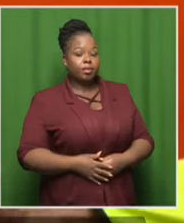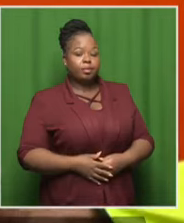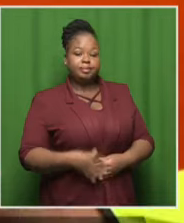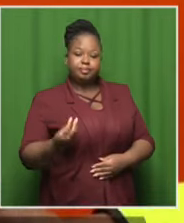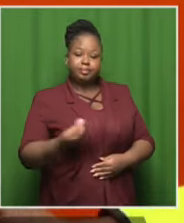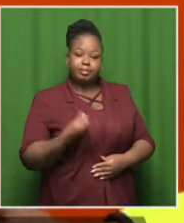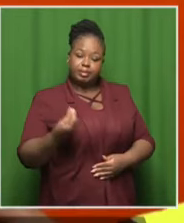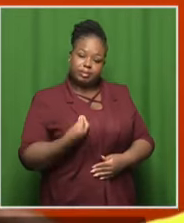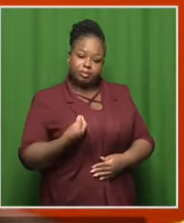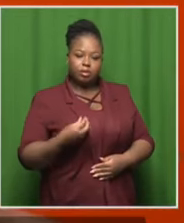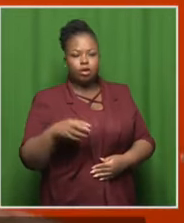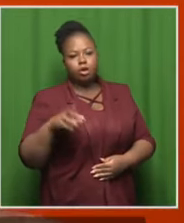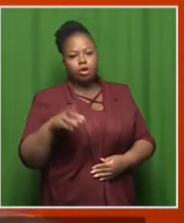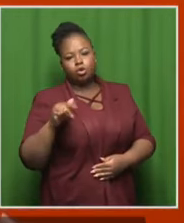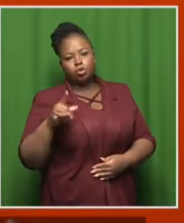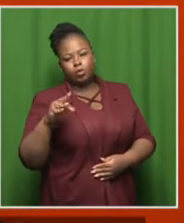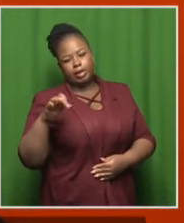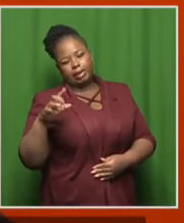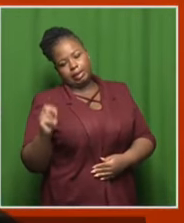youngster, Ronwen was very...